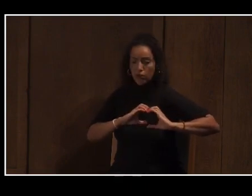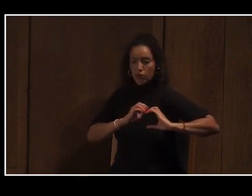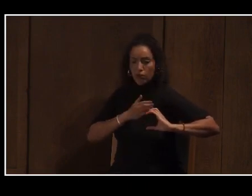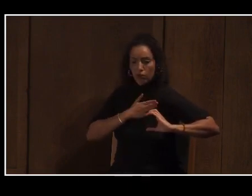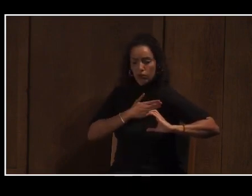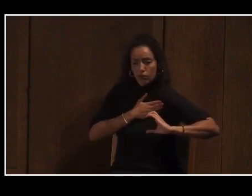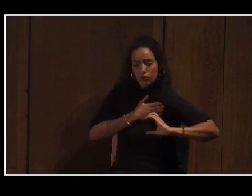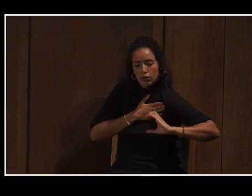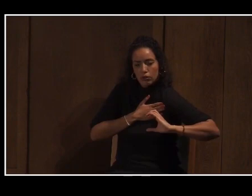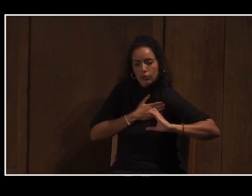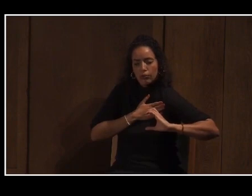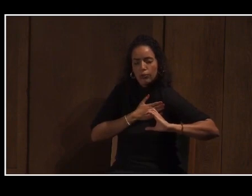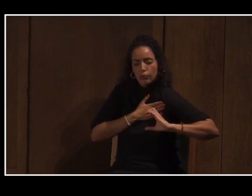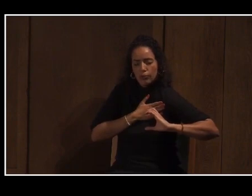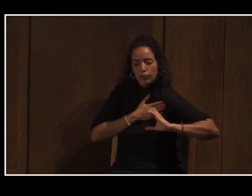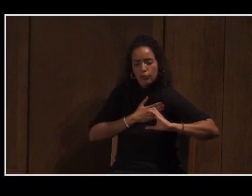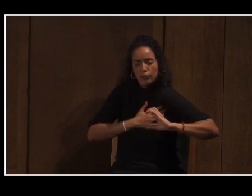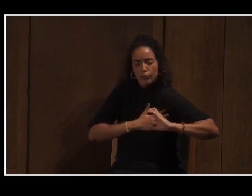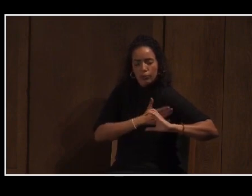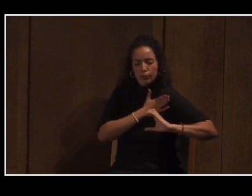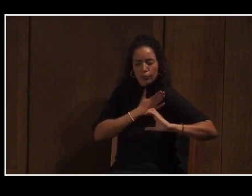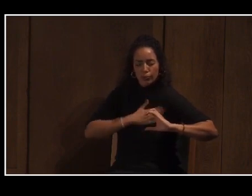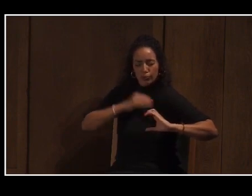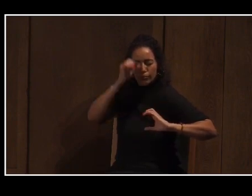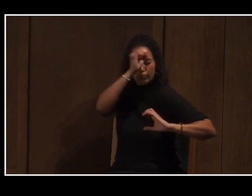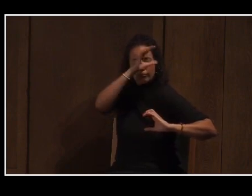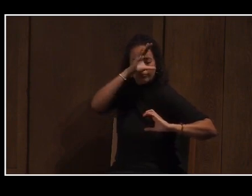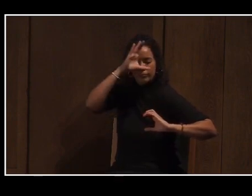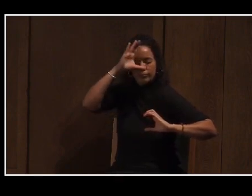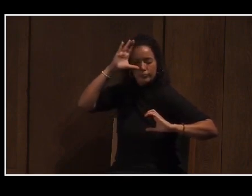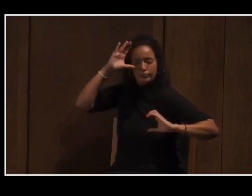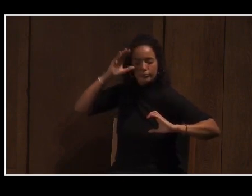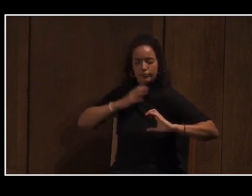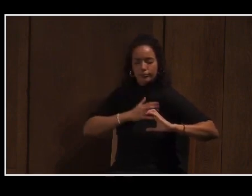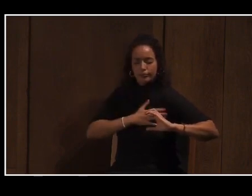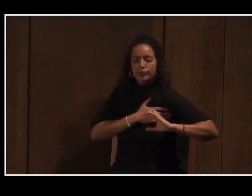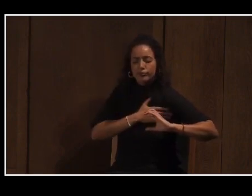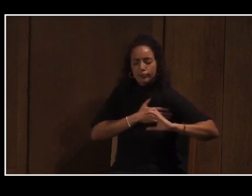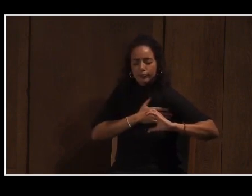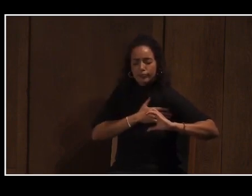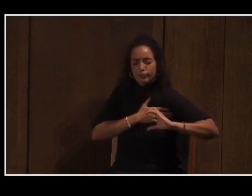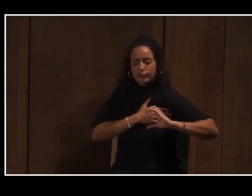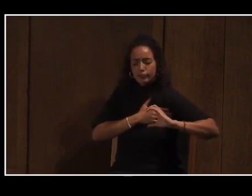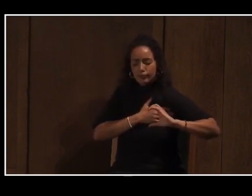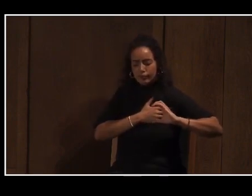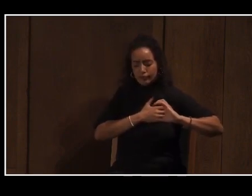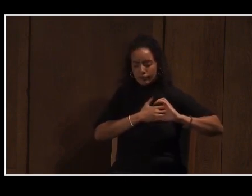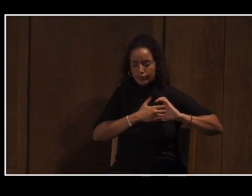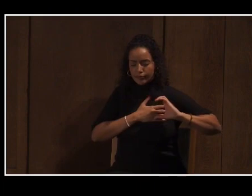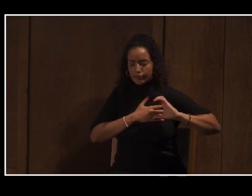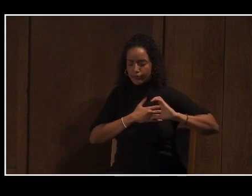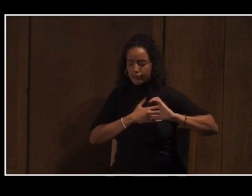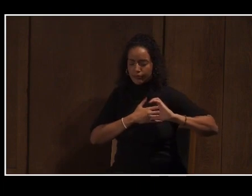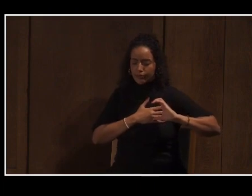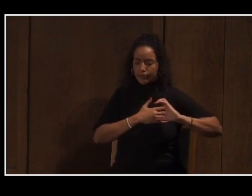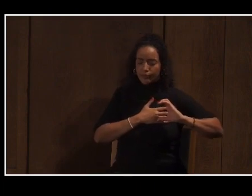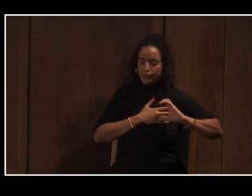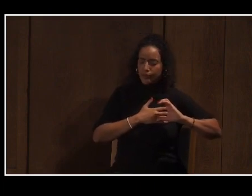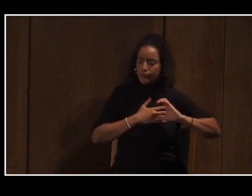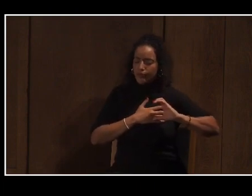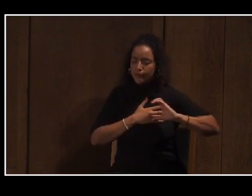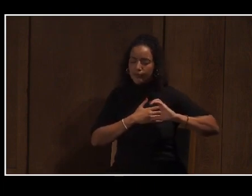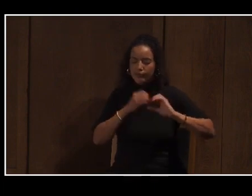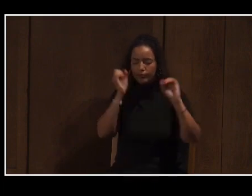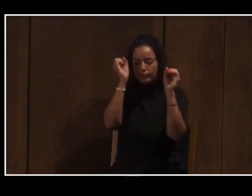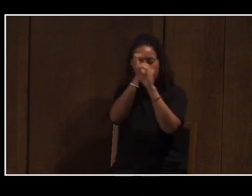it. And then feel about who you've got in your life